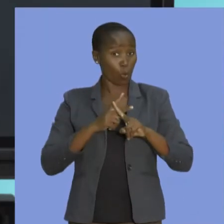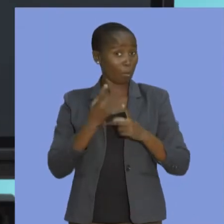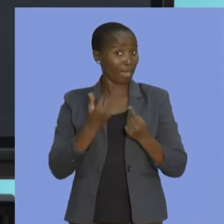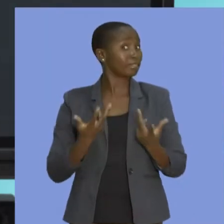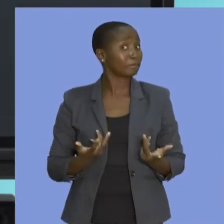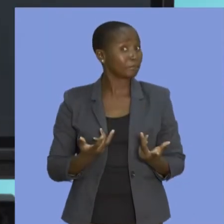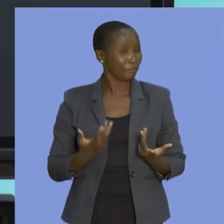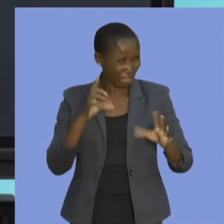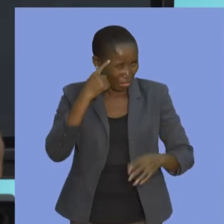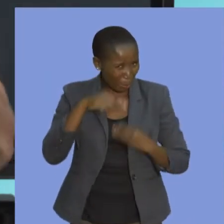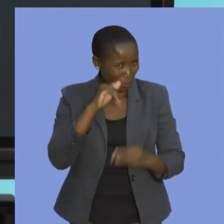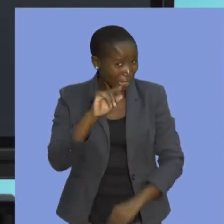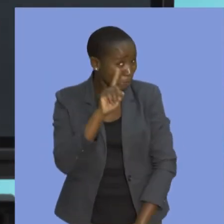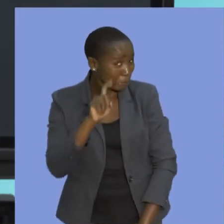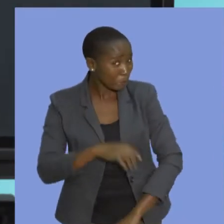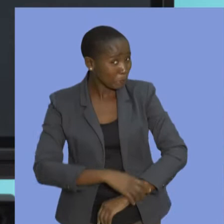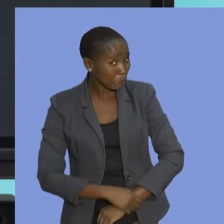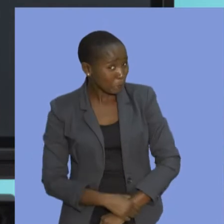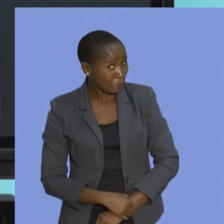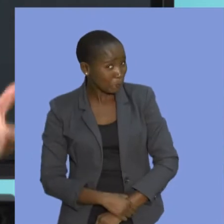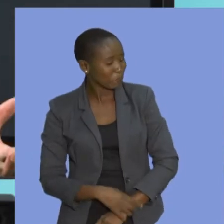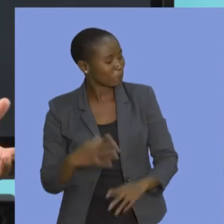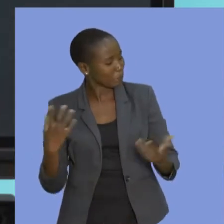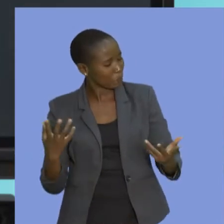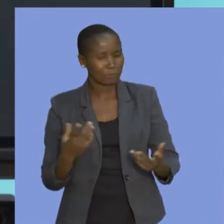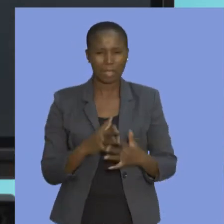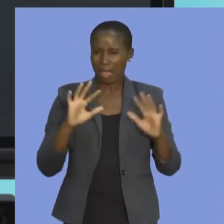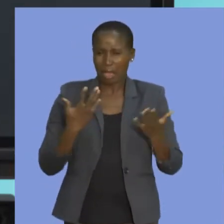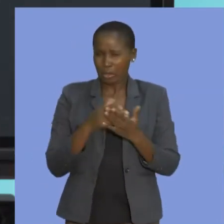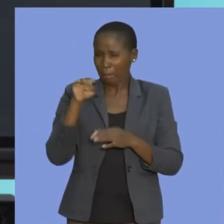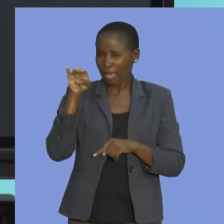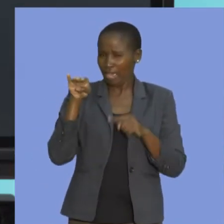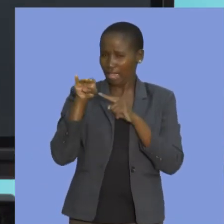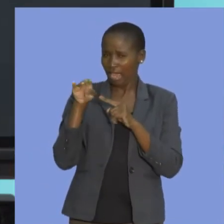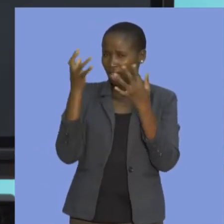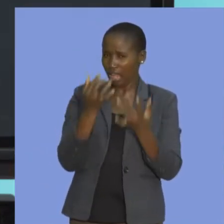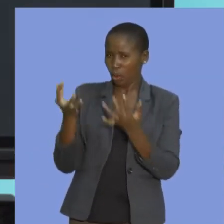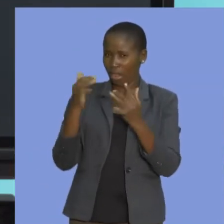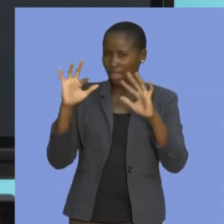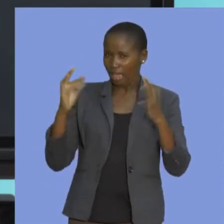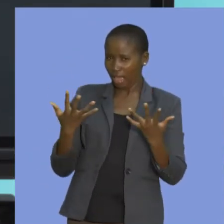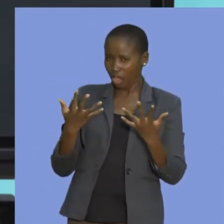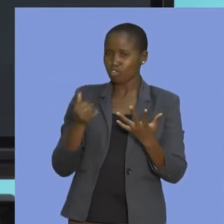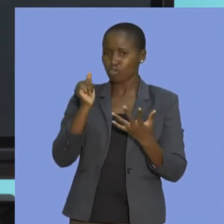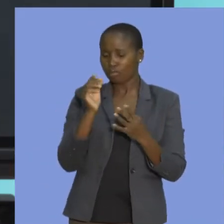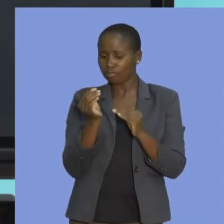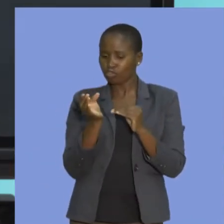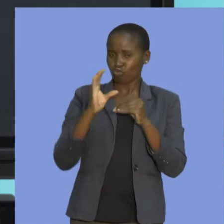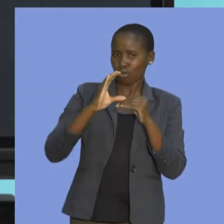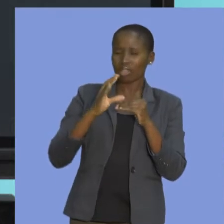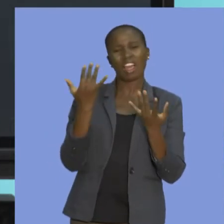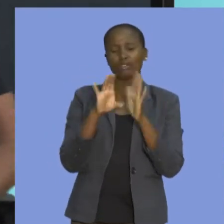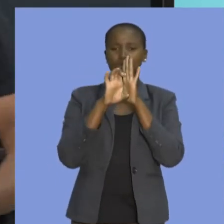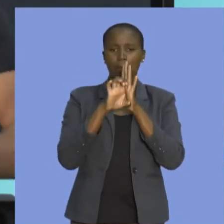Have you ever thought about that? How does a bank calculate the interest rate? You want to buy a